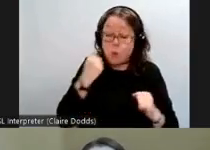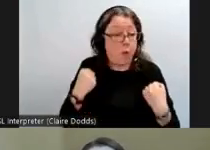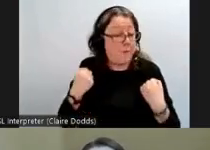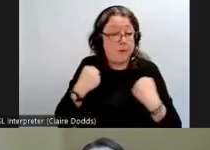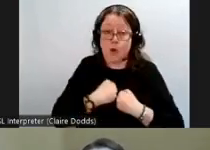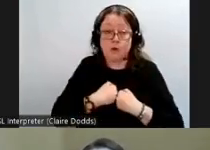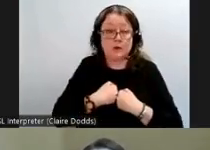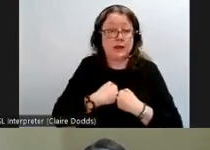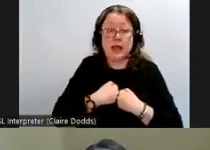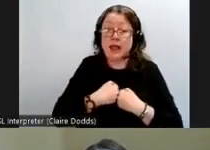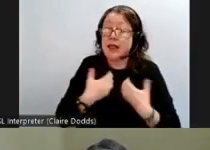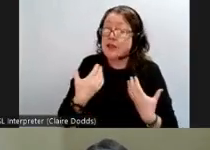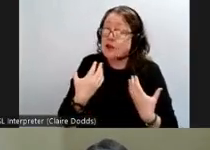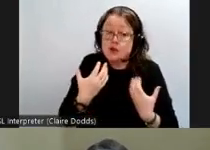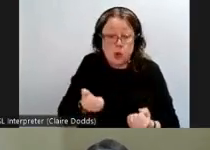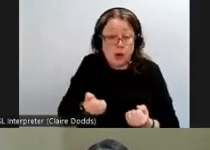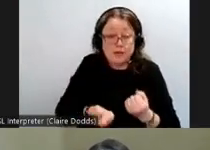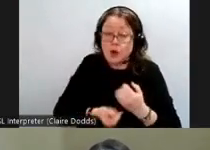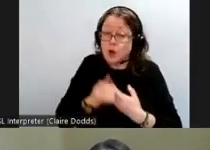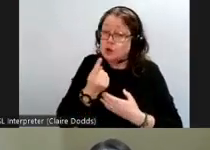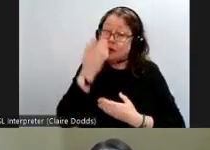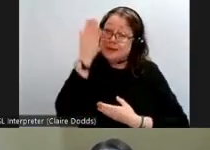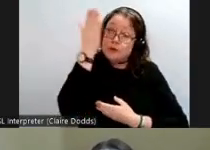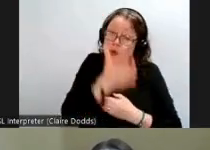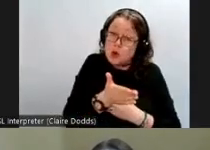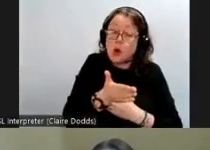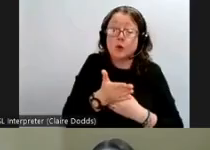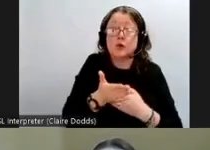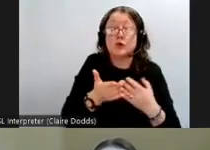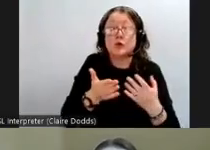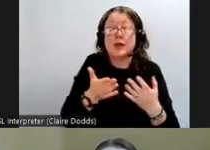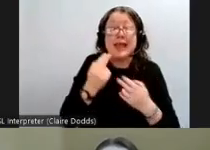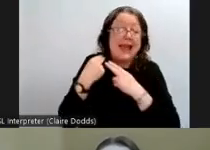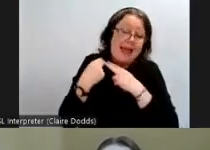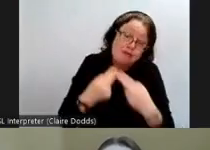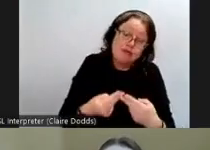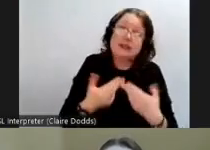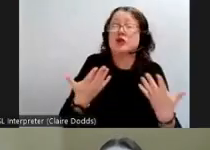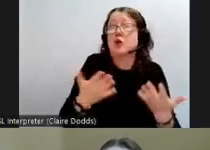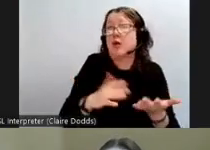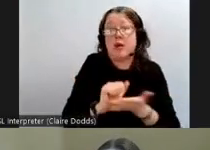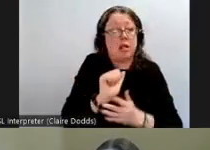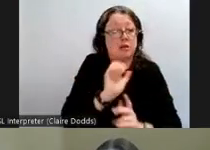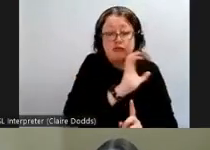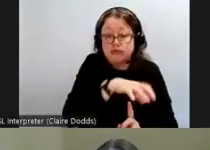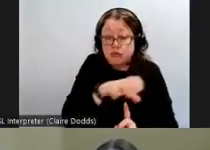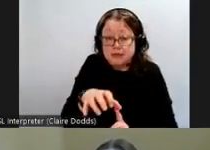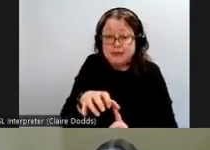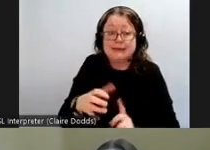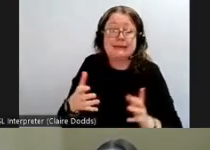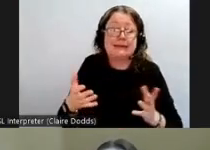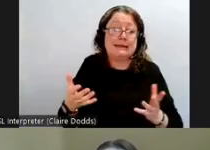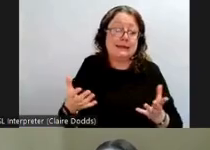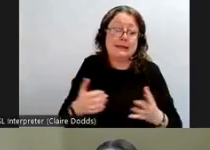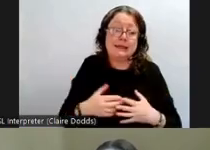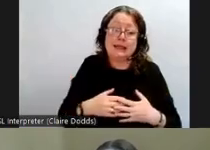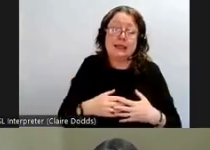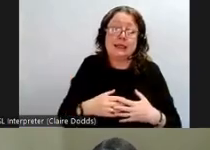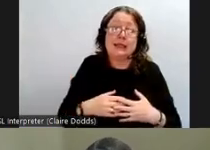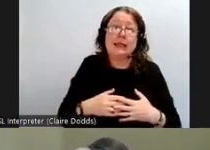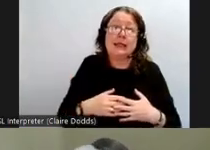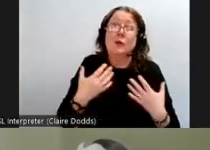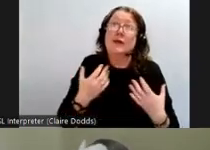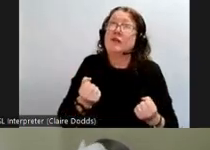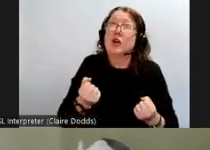properties. It's something that we've heard quite a lot recently in our work. There are 3.2